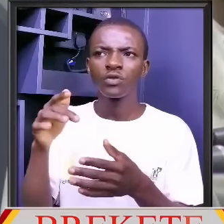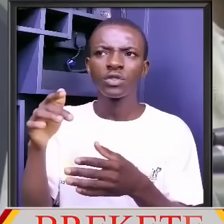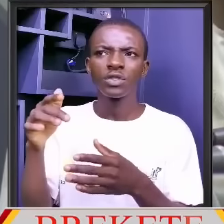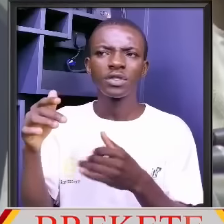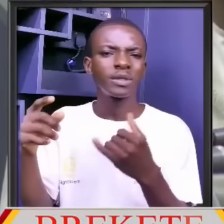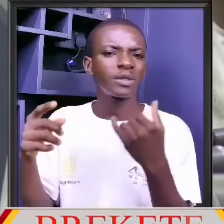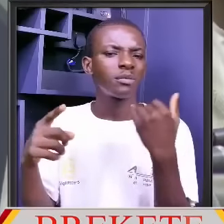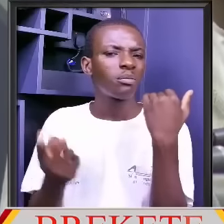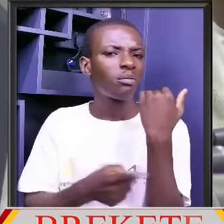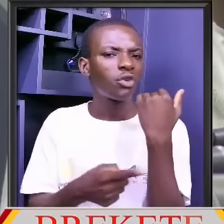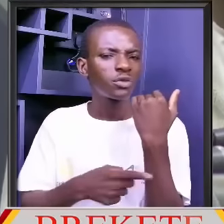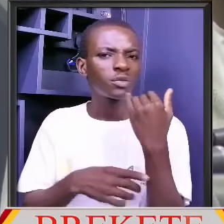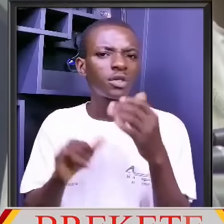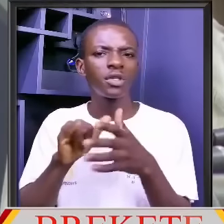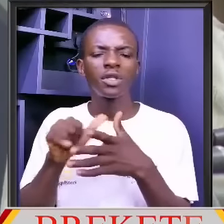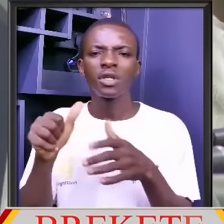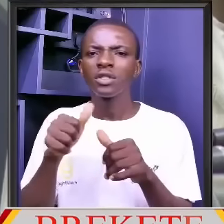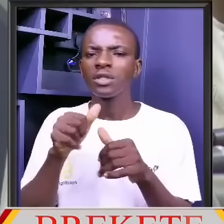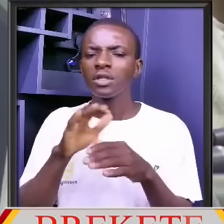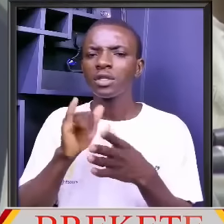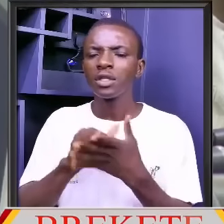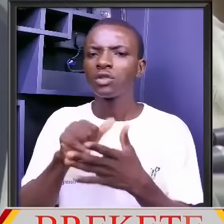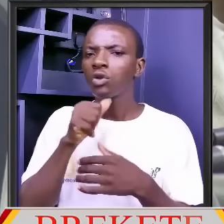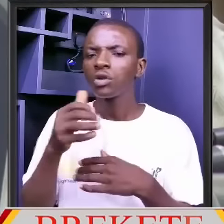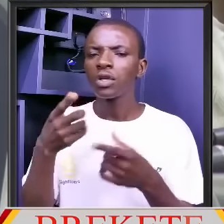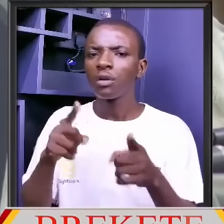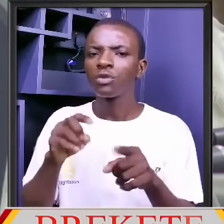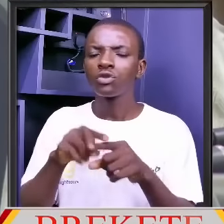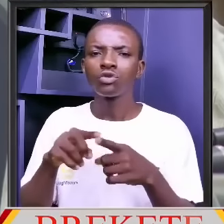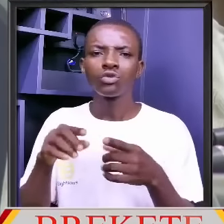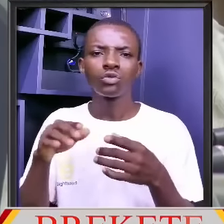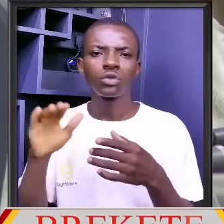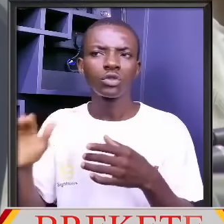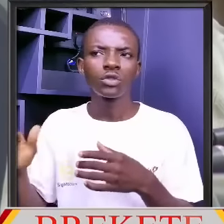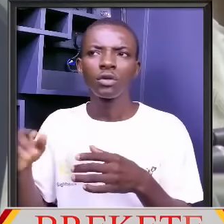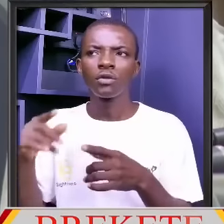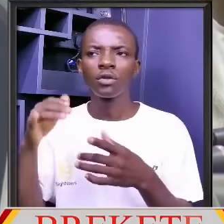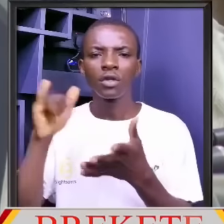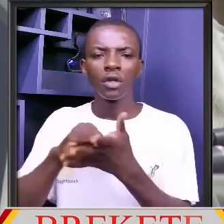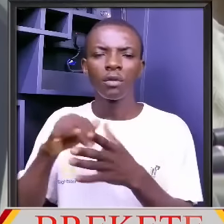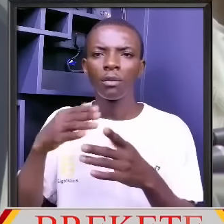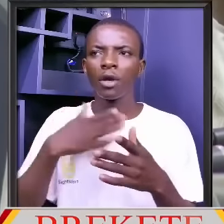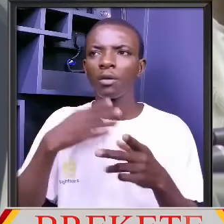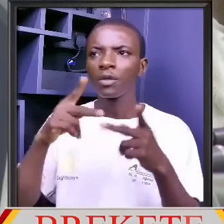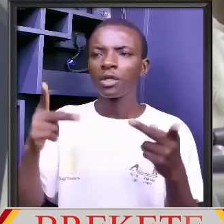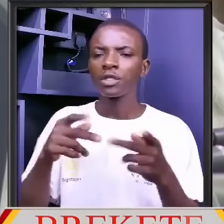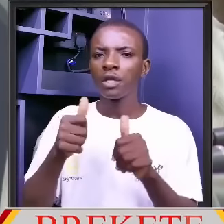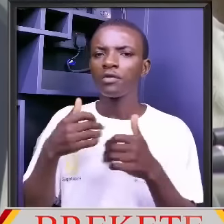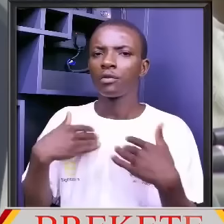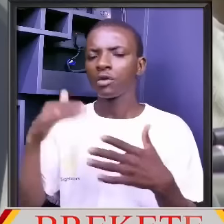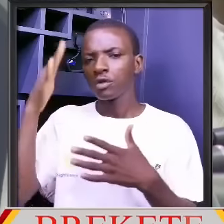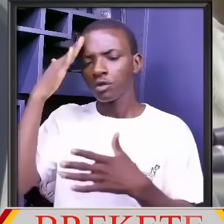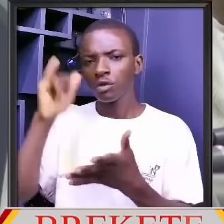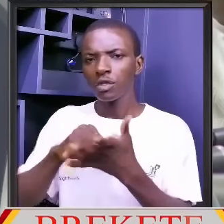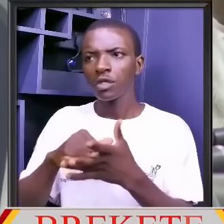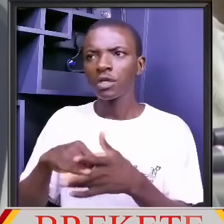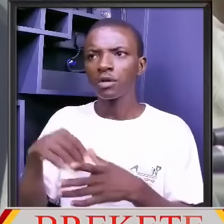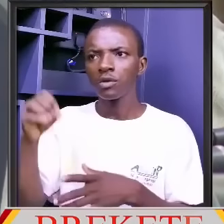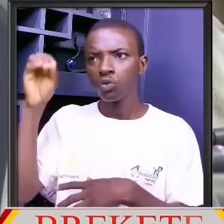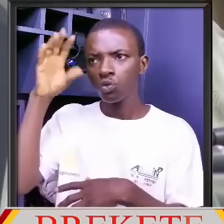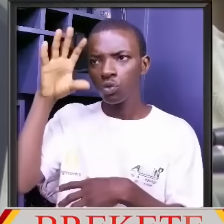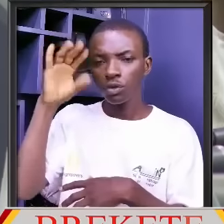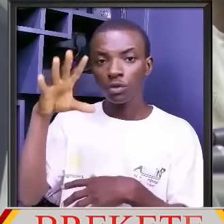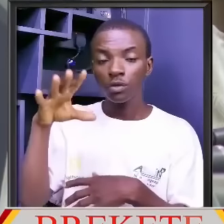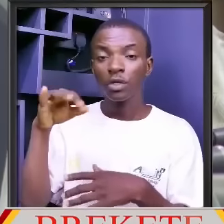should torture you. Yes. Make anything not go happen to the children. Because for that my place where we stay for Benin, everybody knows say I been